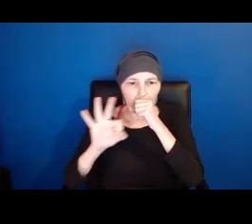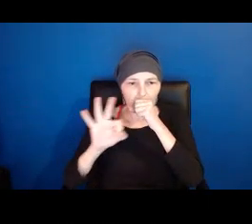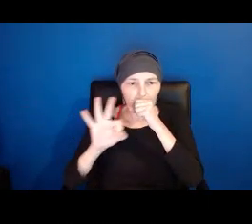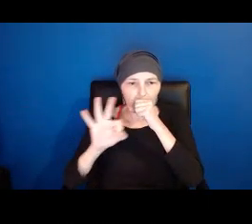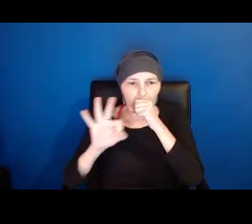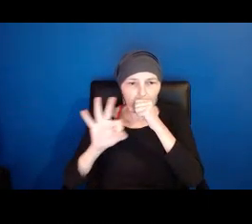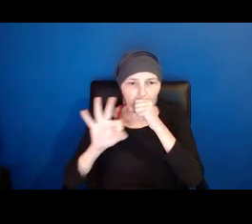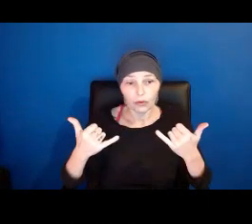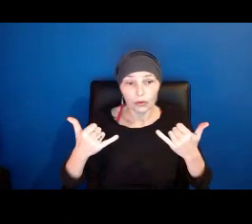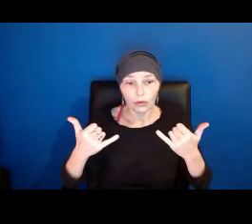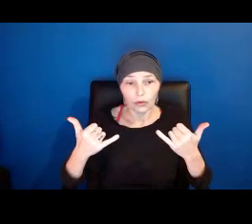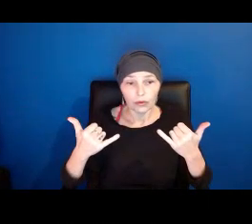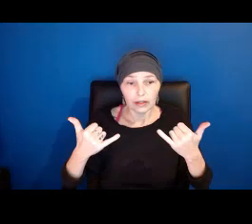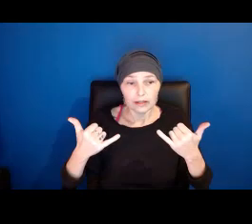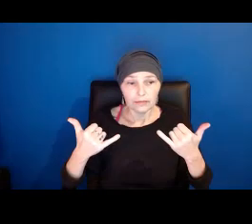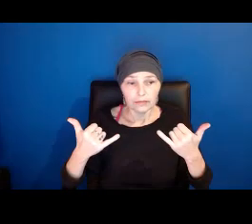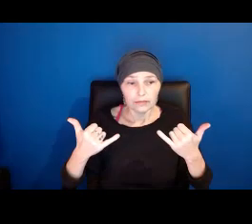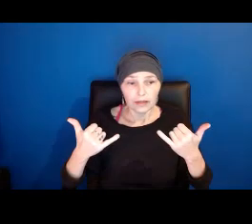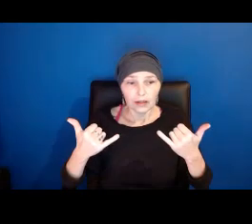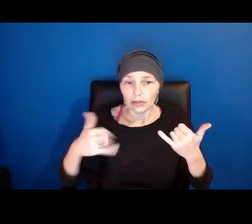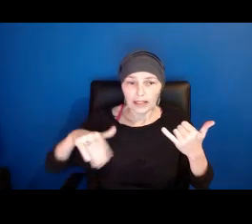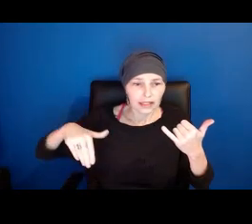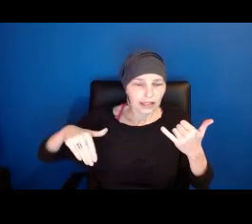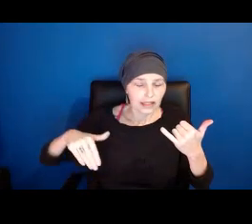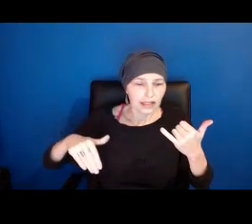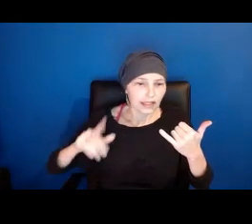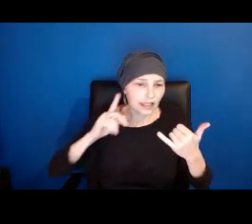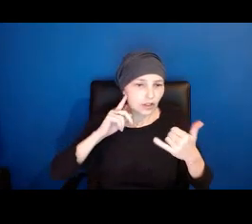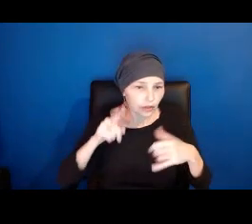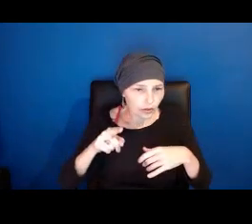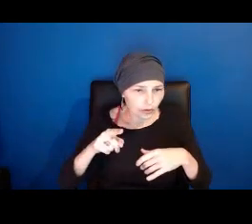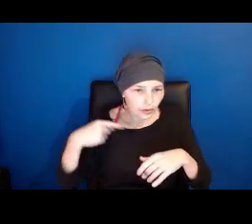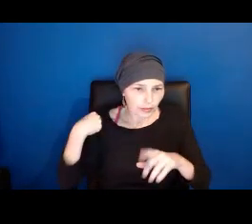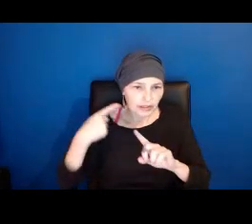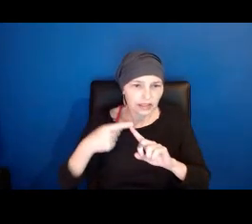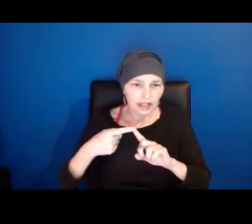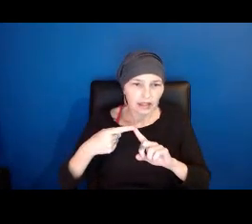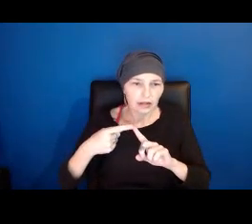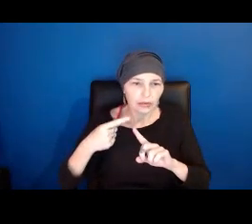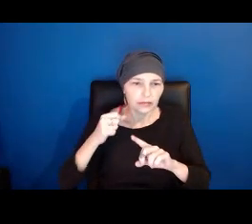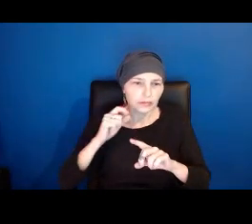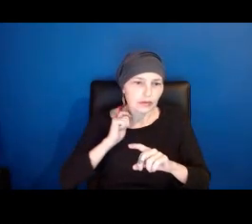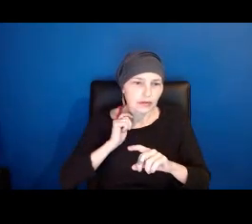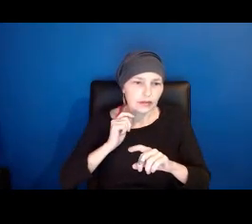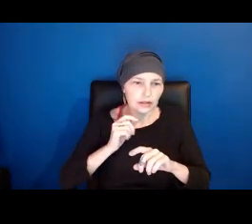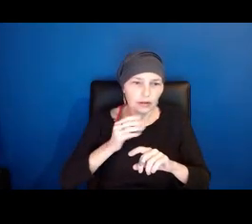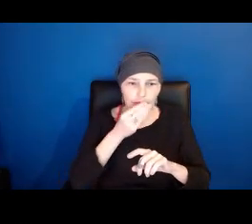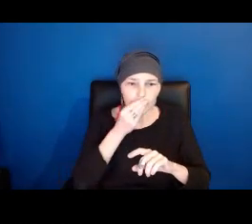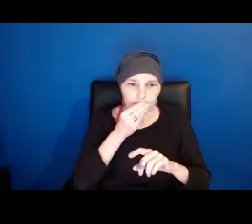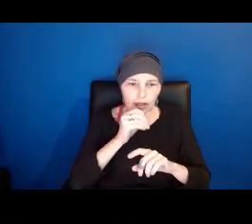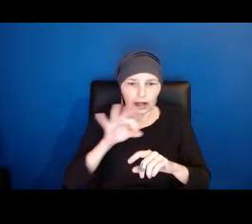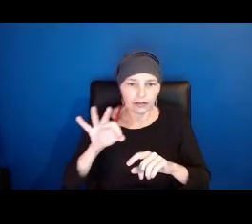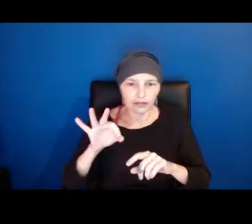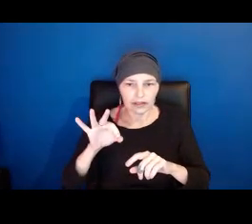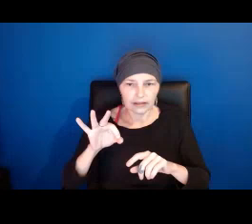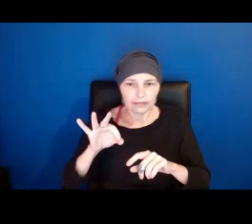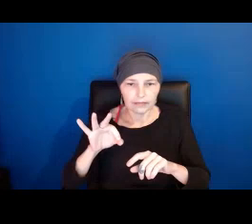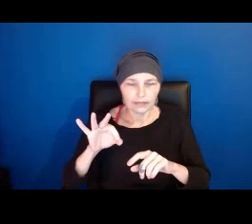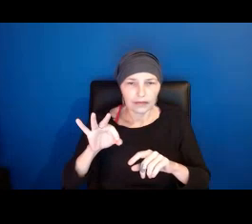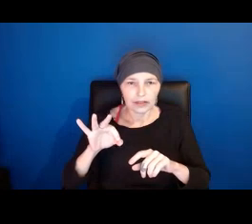process. We cannot hear you until we unmute you on our side. So if you are going to speak and you've raised your hand, you should unmute